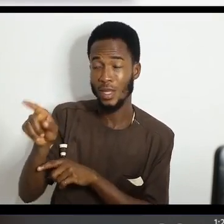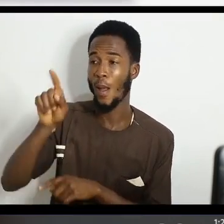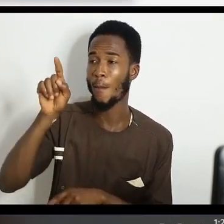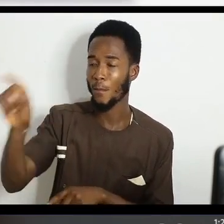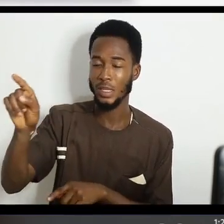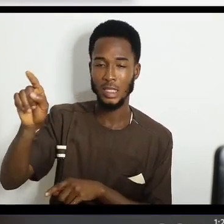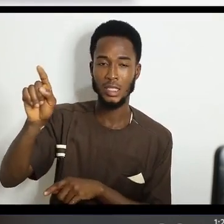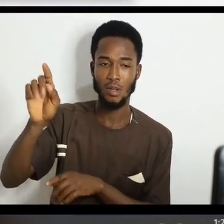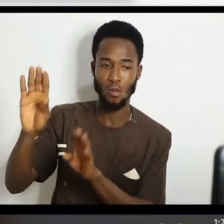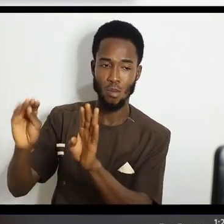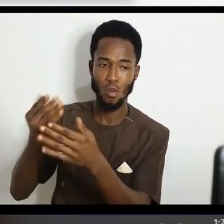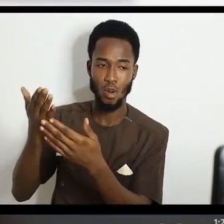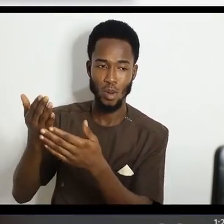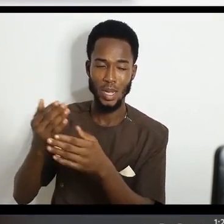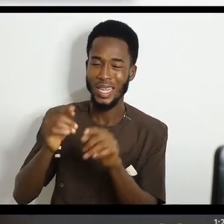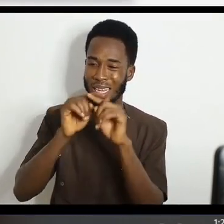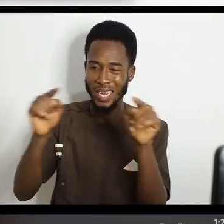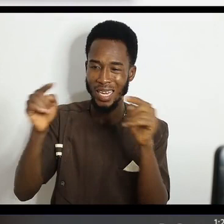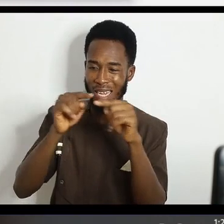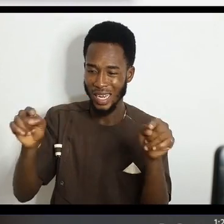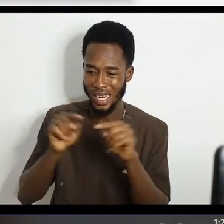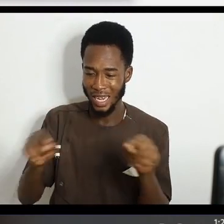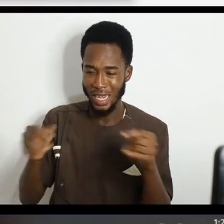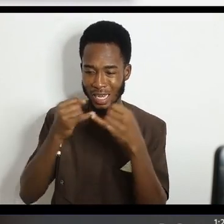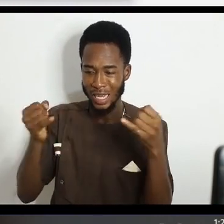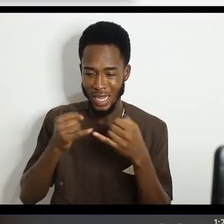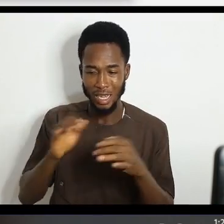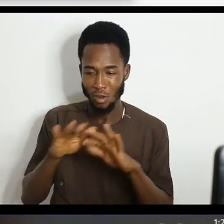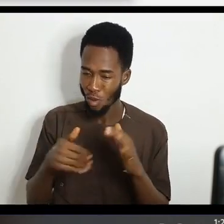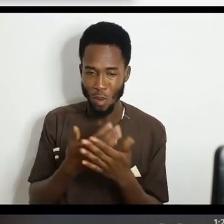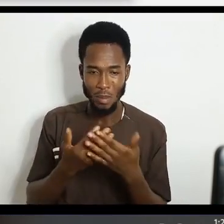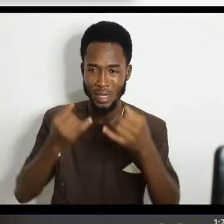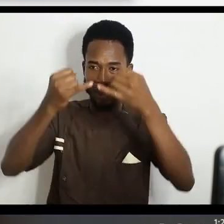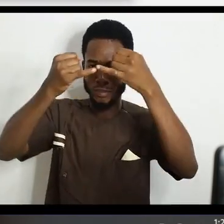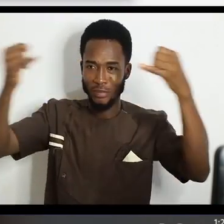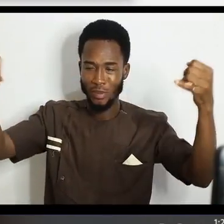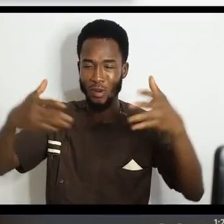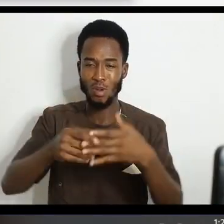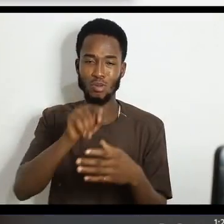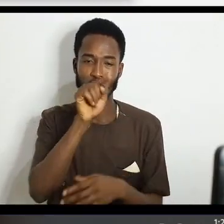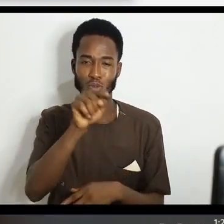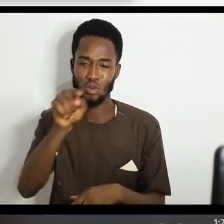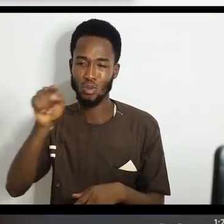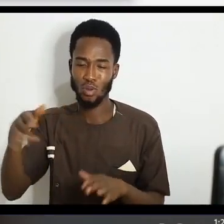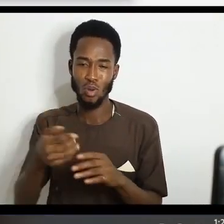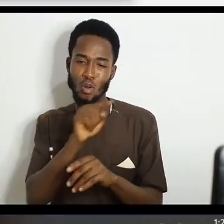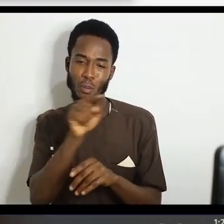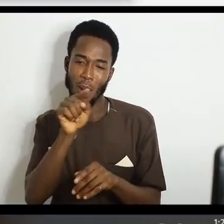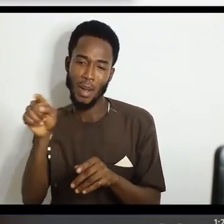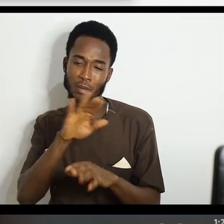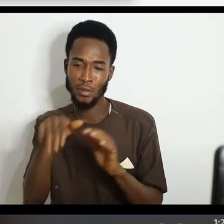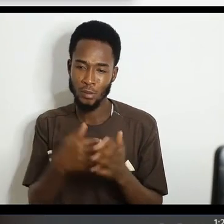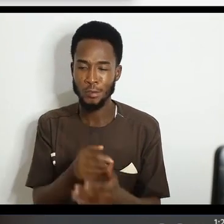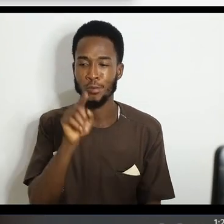box here, select the lines. Either you want it to be straight line or dots, dashes. You select